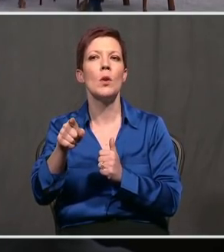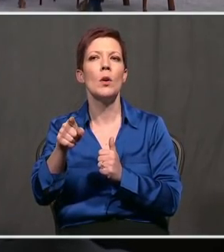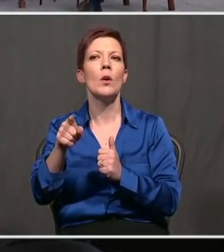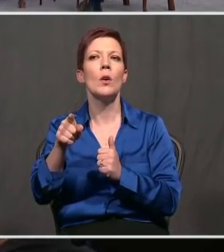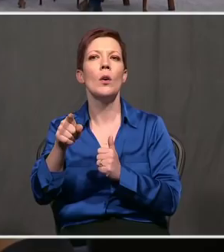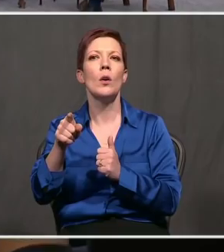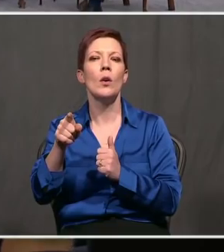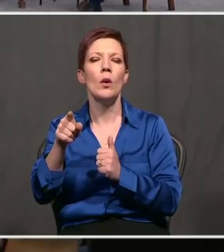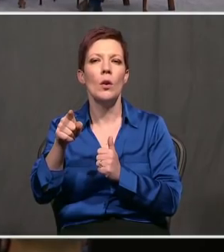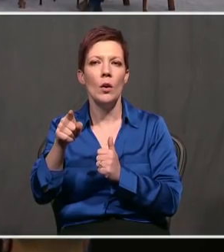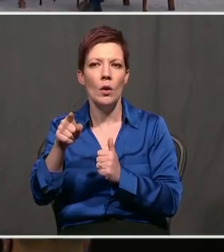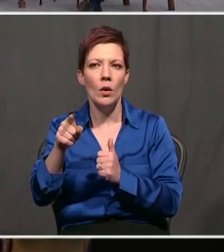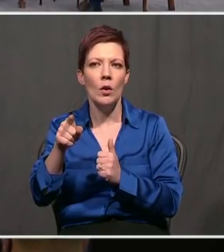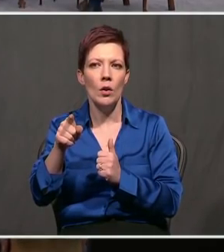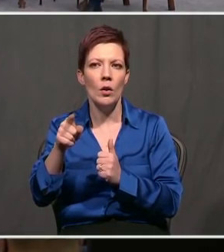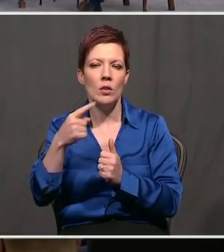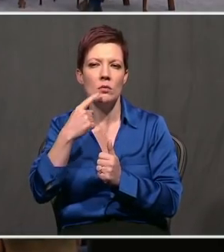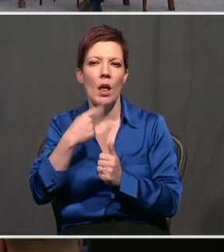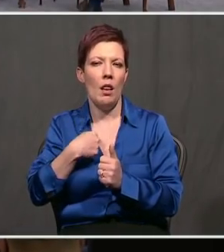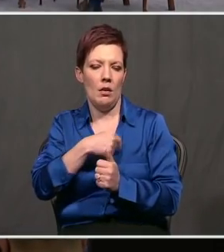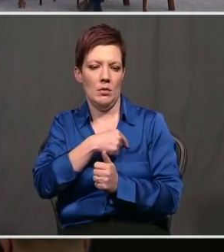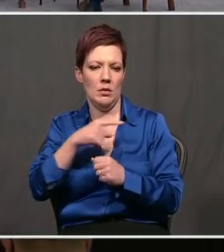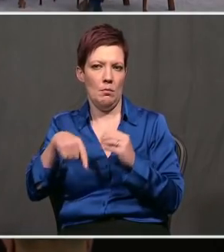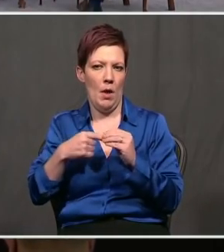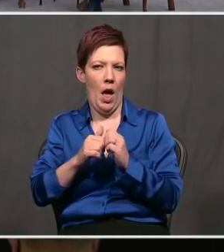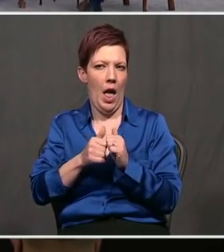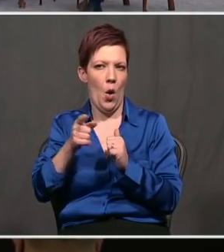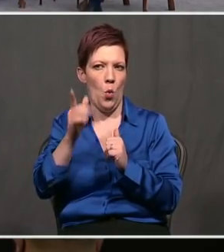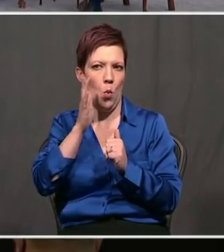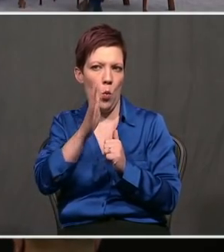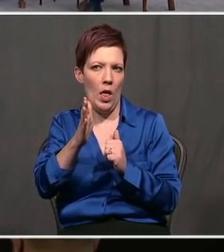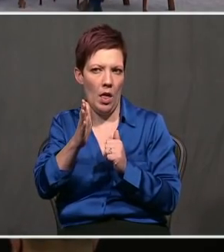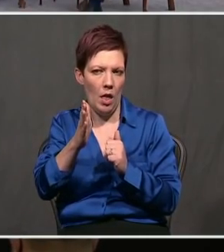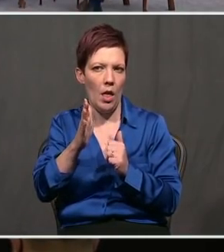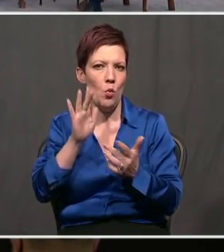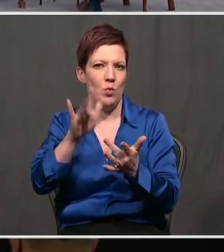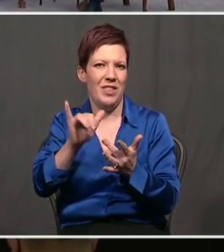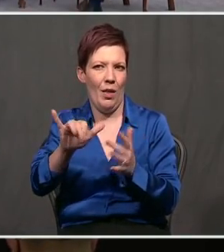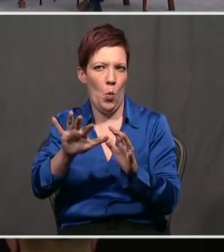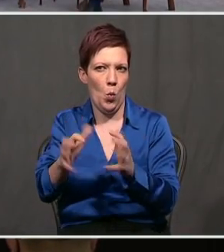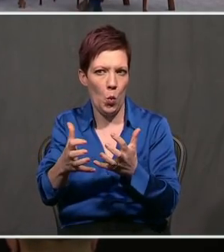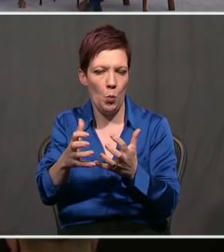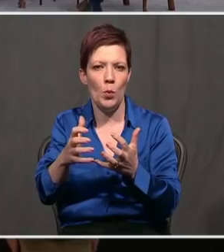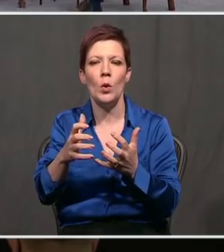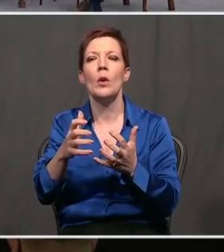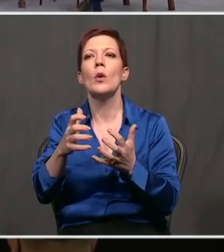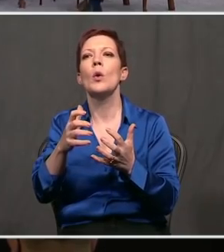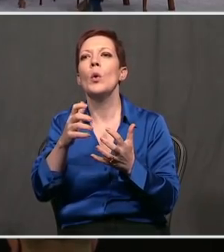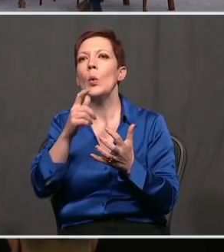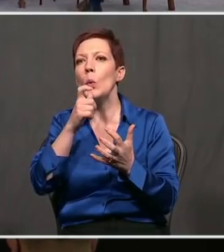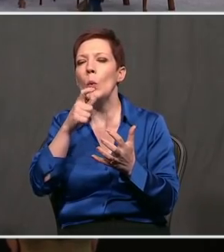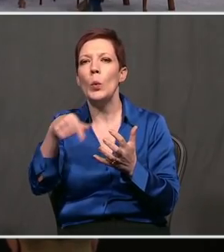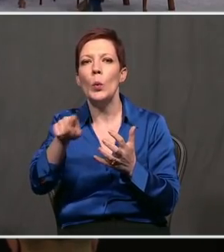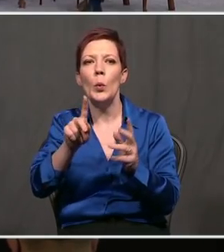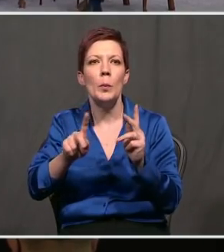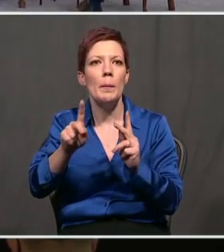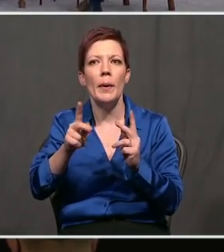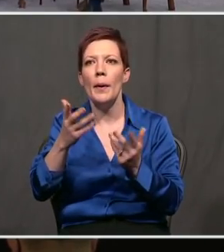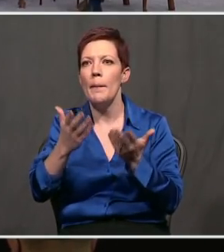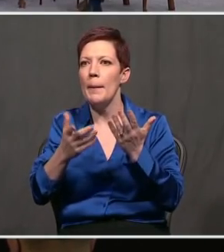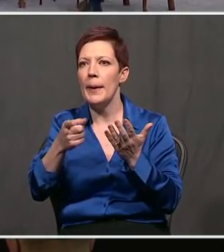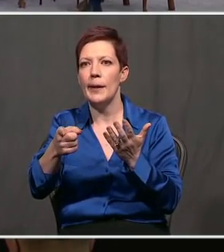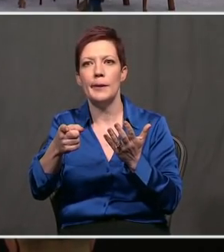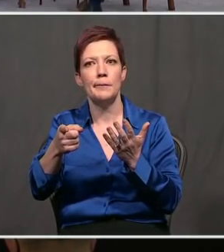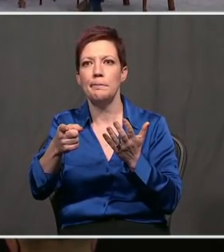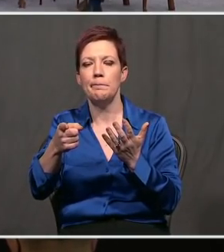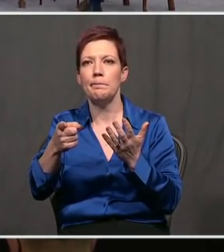reaching the more underserved in our community, who in many instances have borne a very